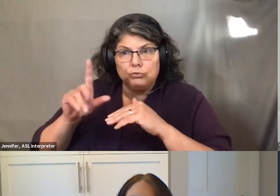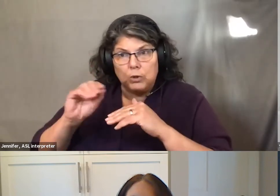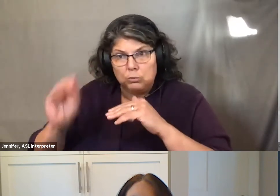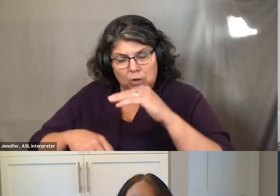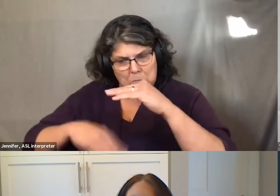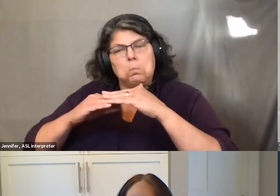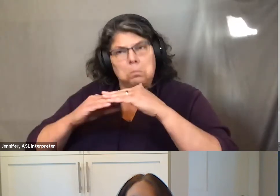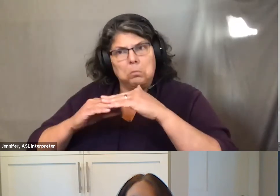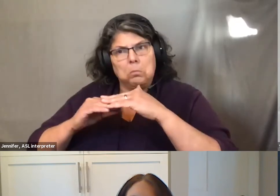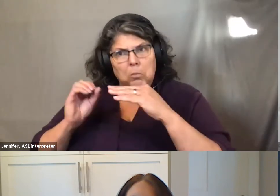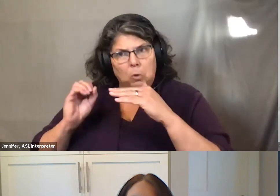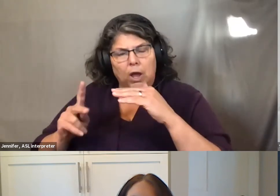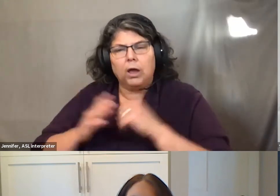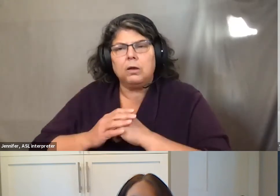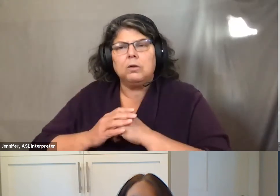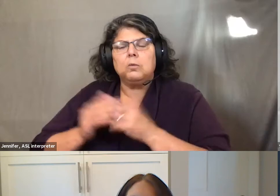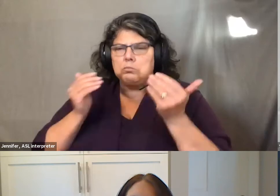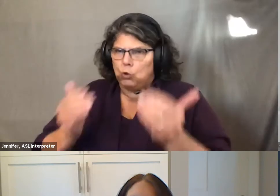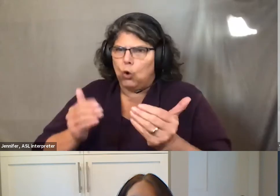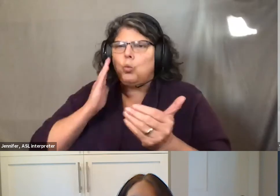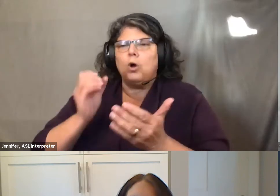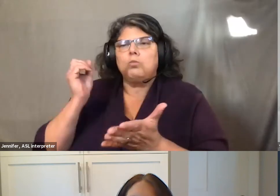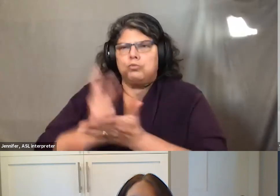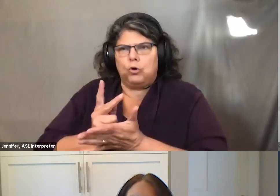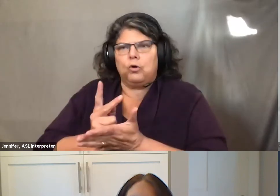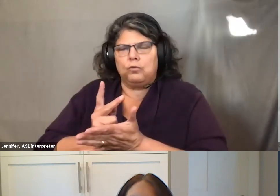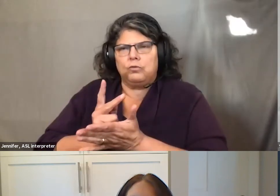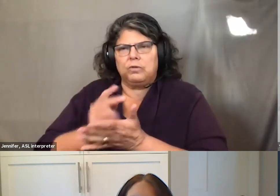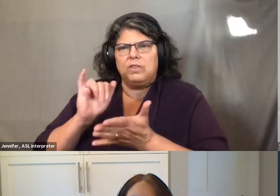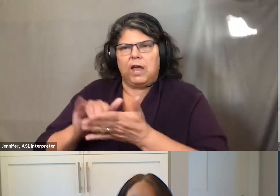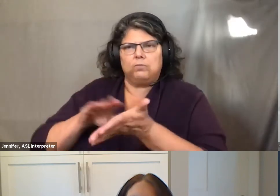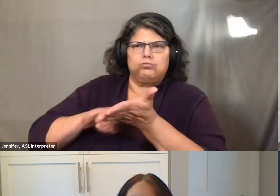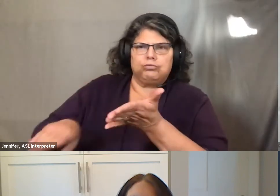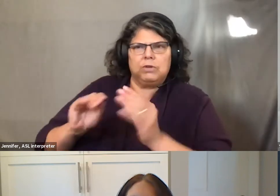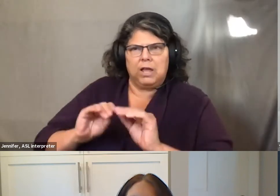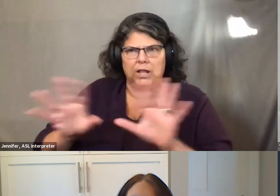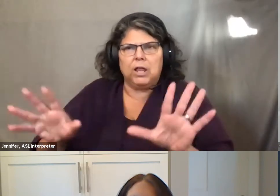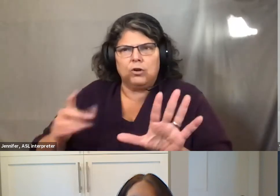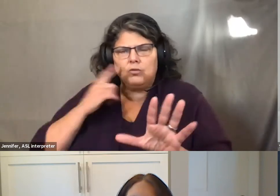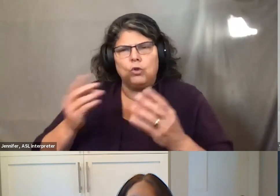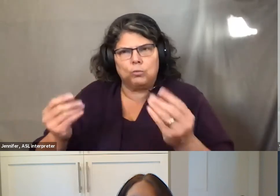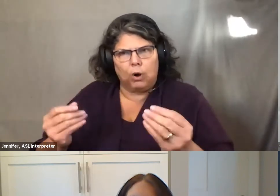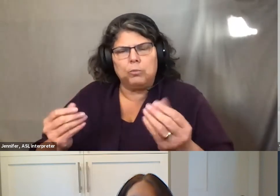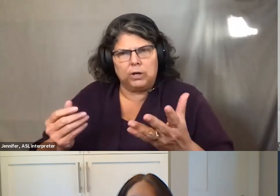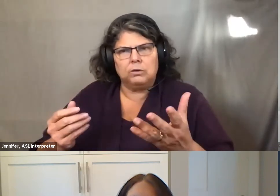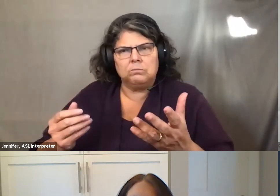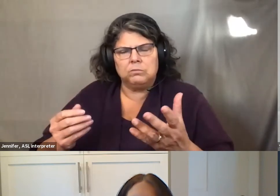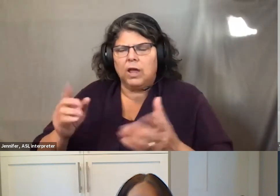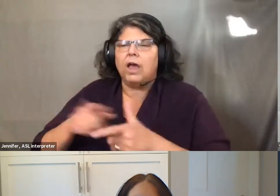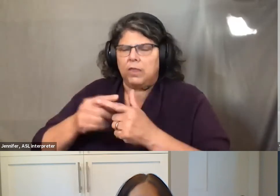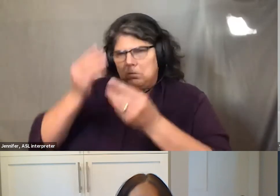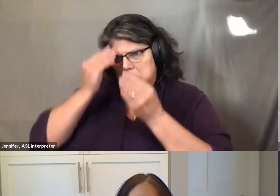ahead and approve the clearance of the property and issue a property clearance notification.